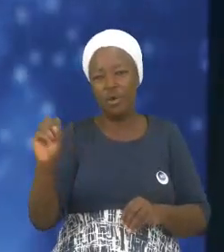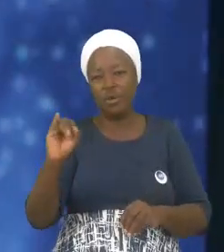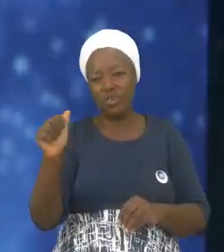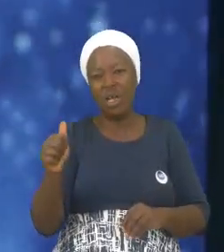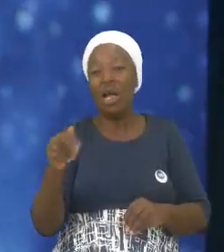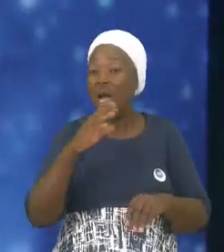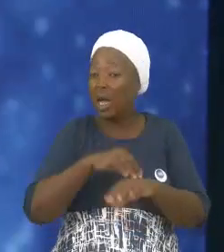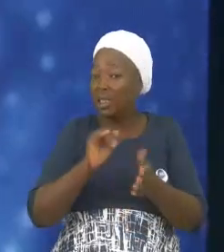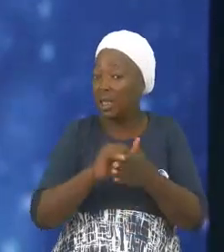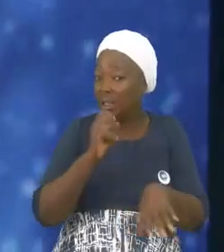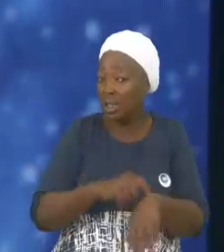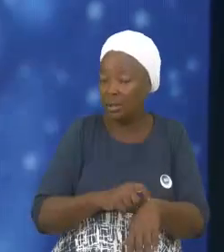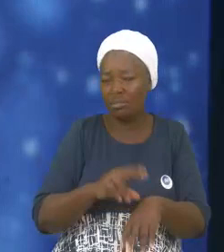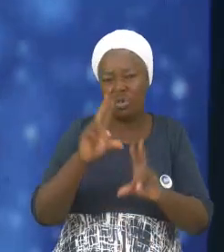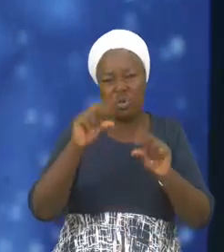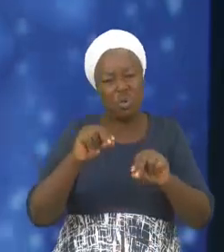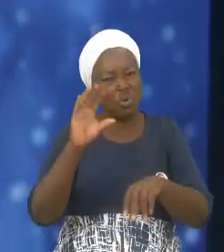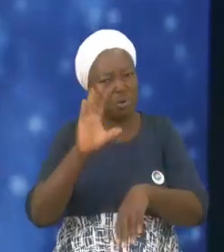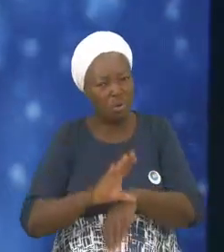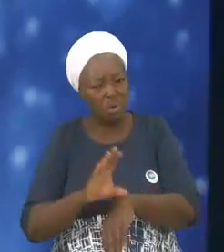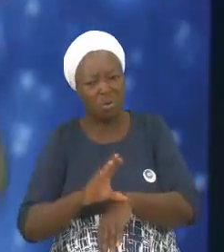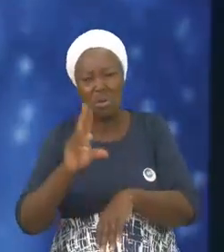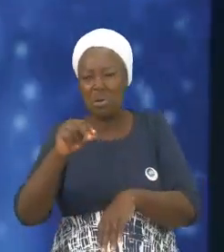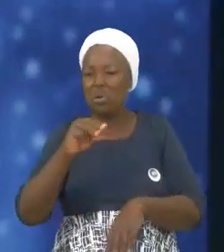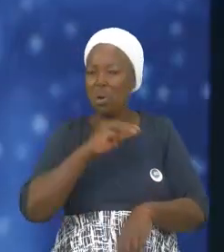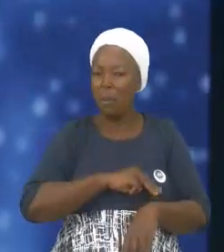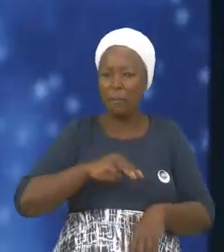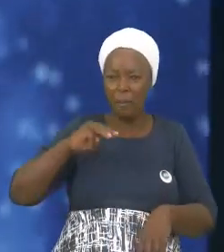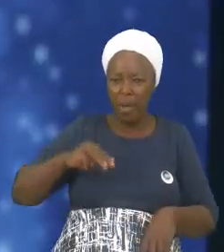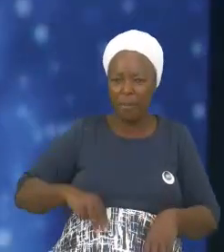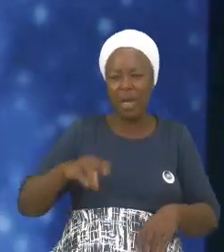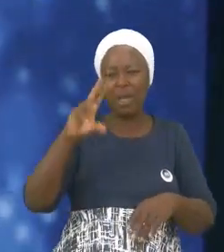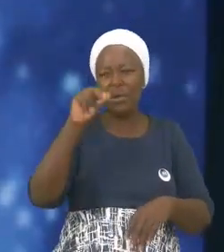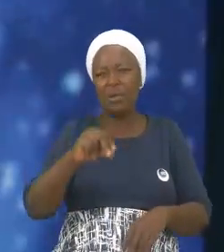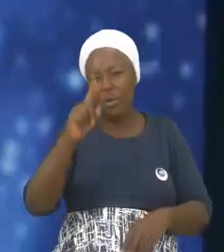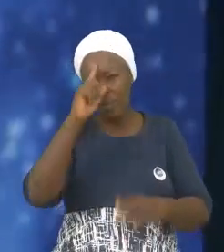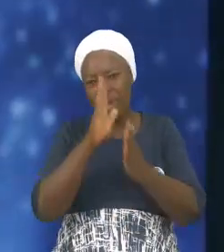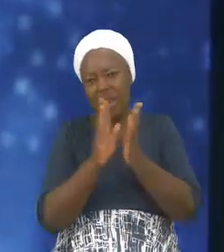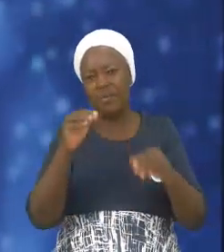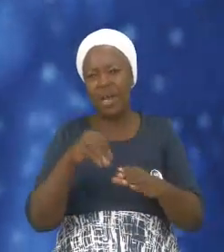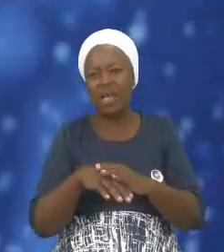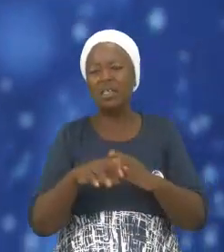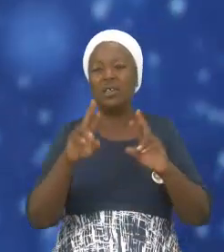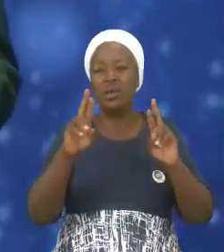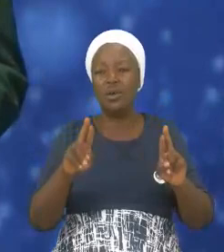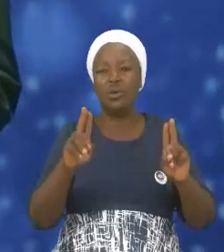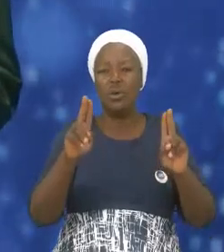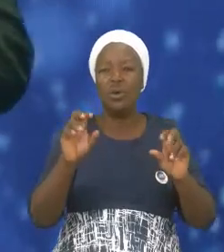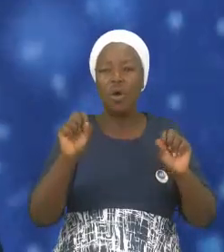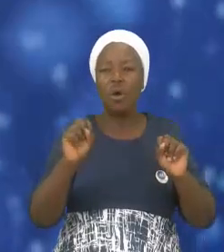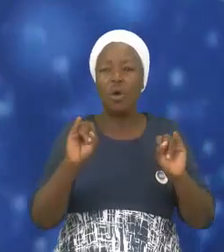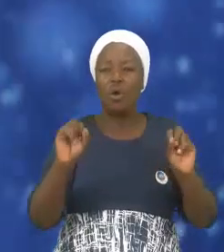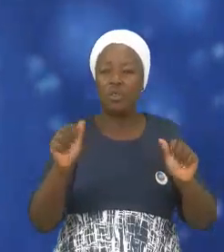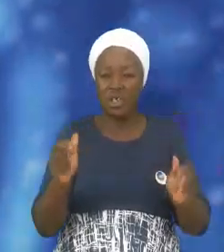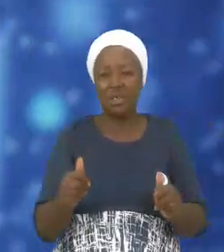church, no member, no believer in Russia. And then we didn't use a church building,